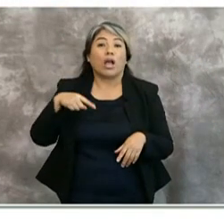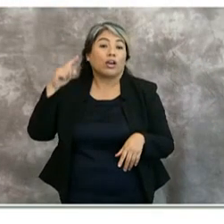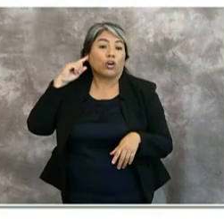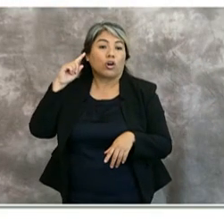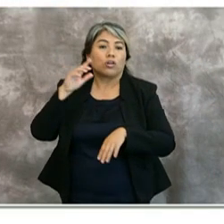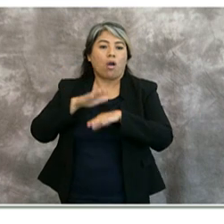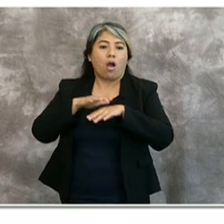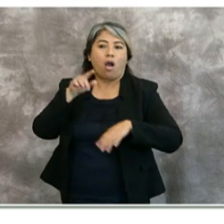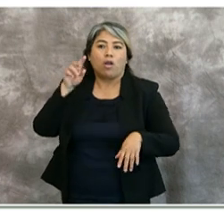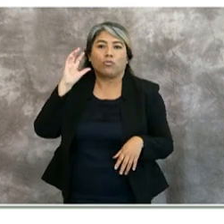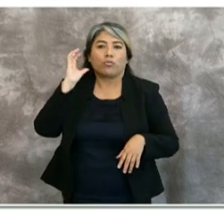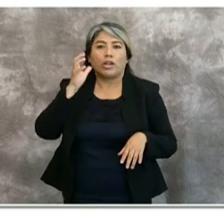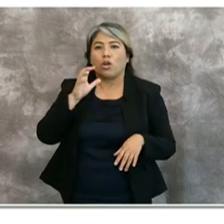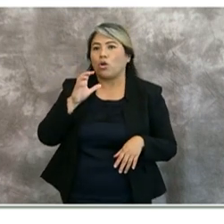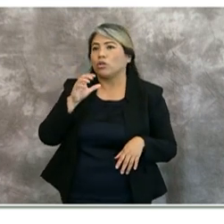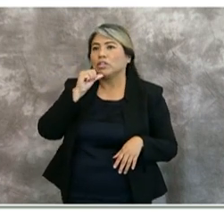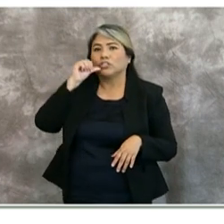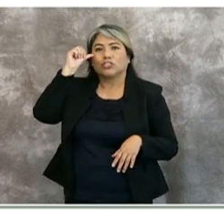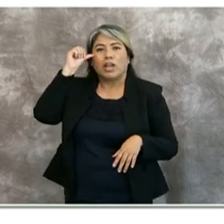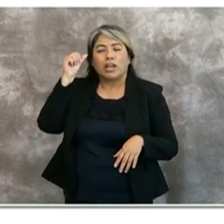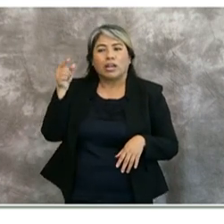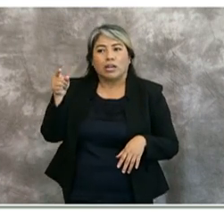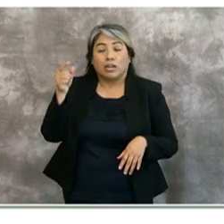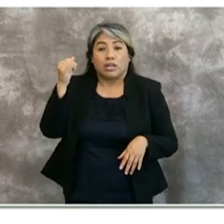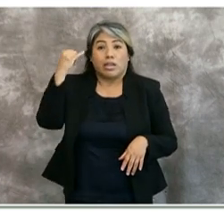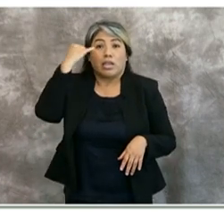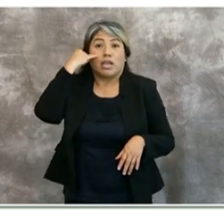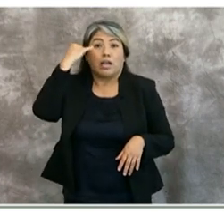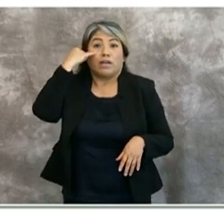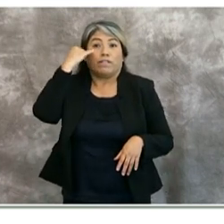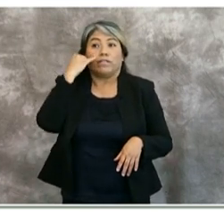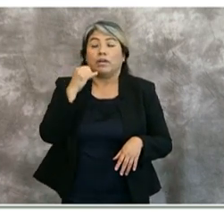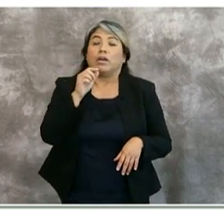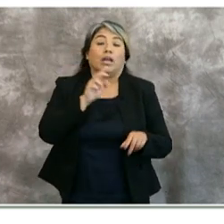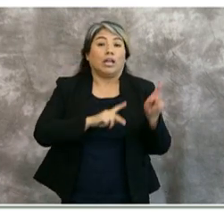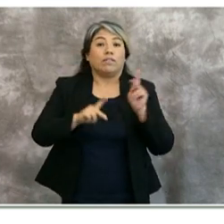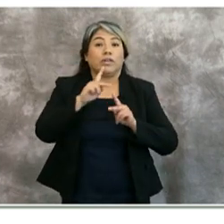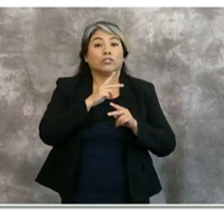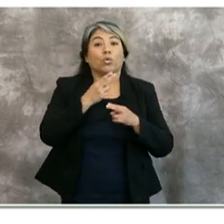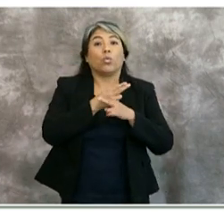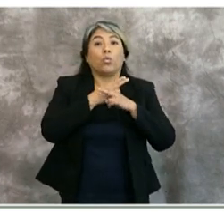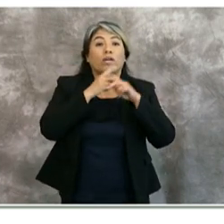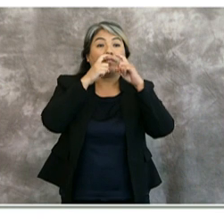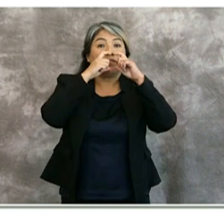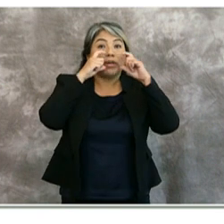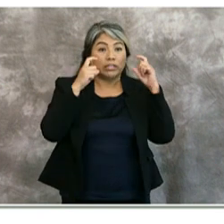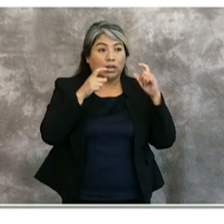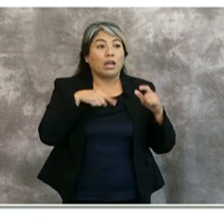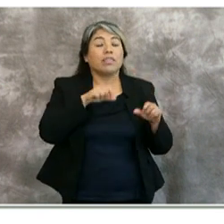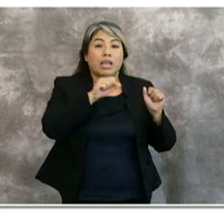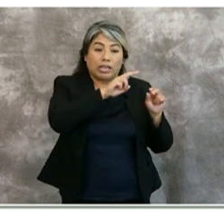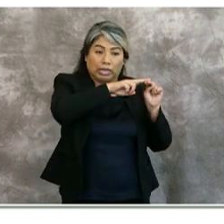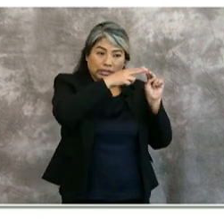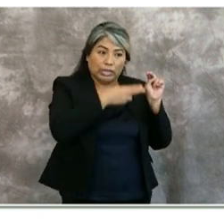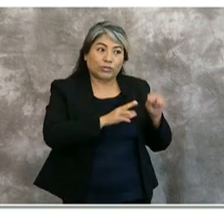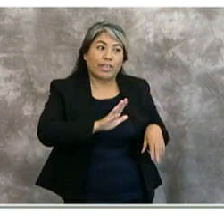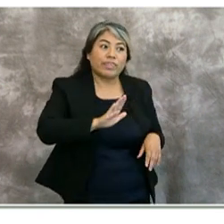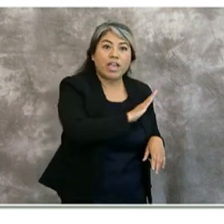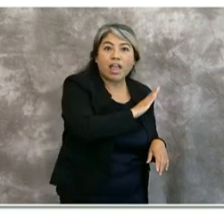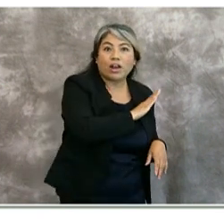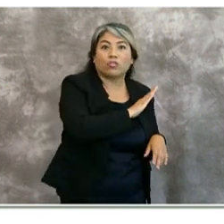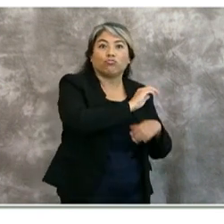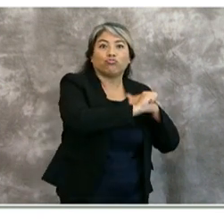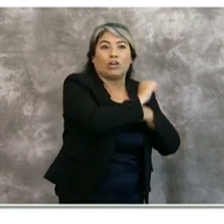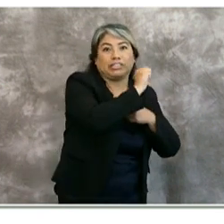on a radio station yesterday that if individuals wear facial coverings, they can decrease their risk,